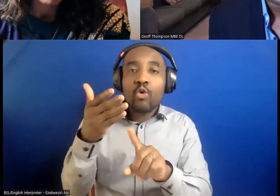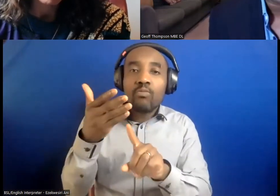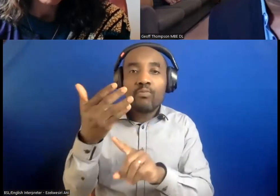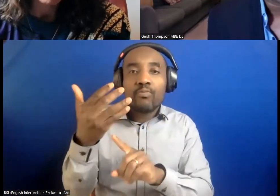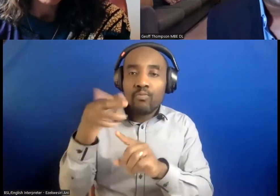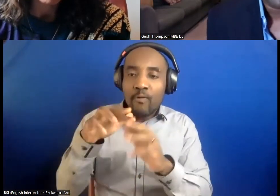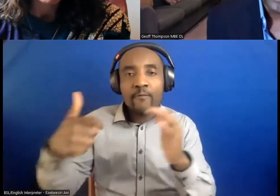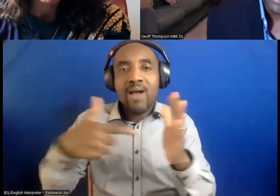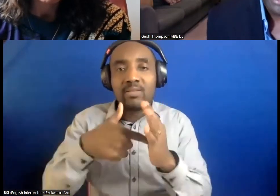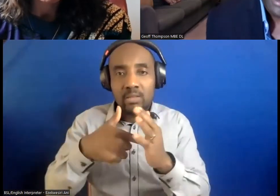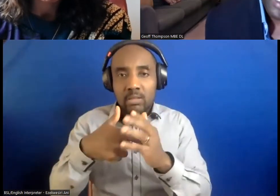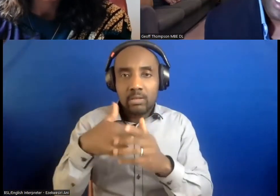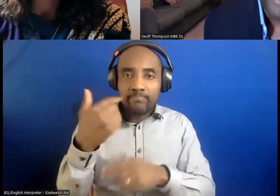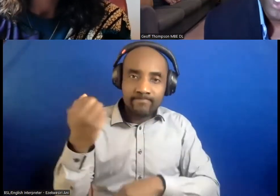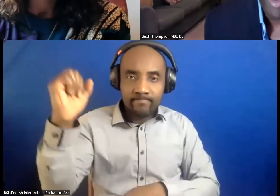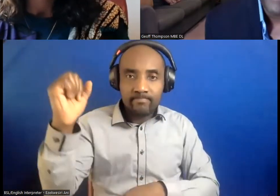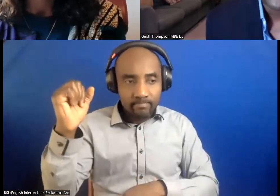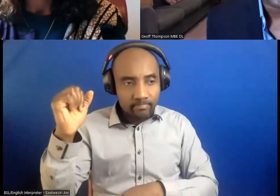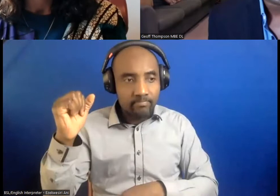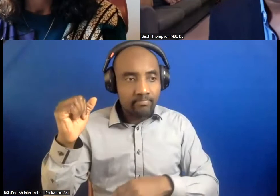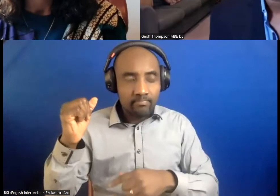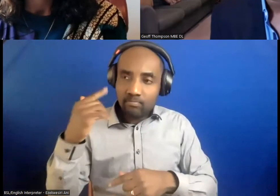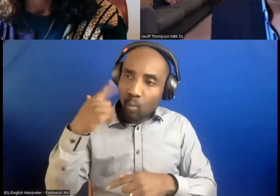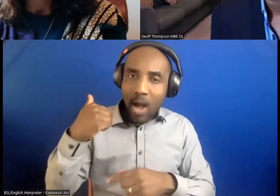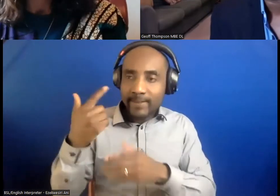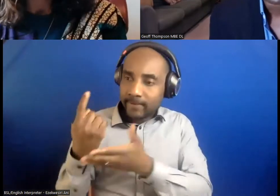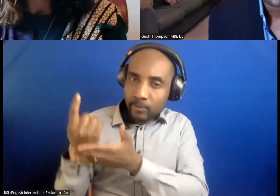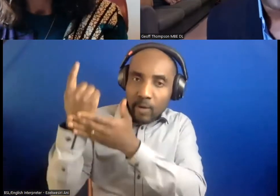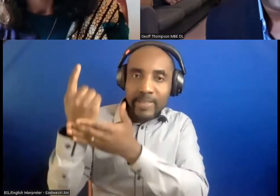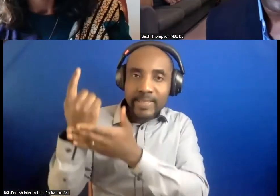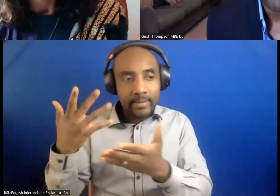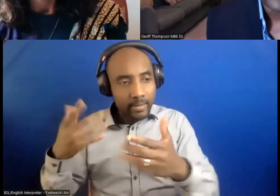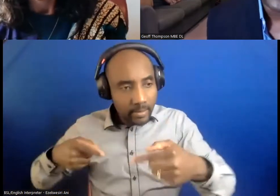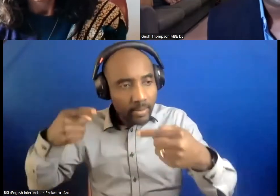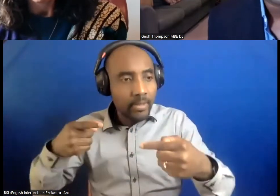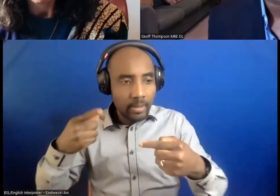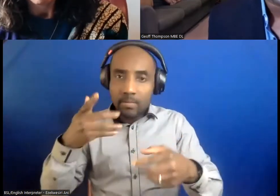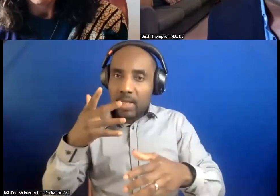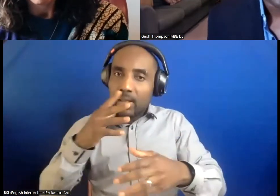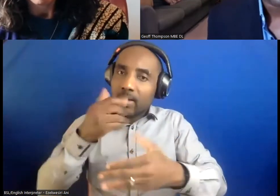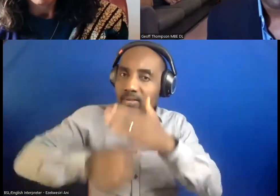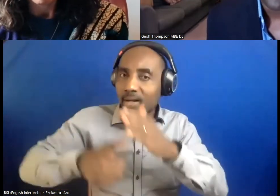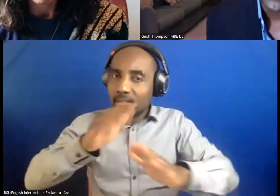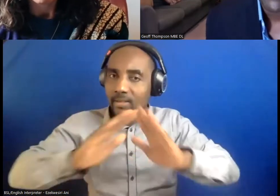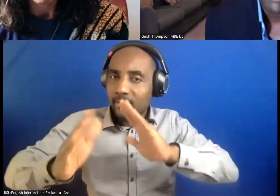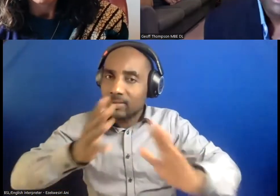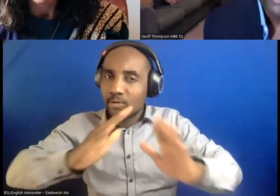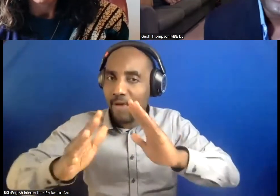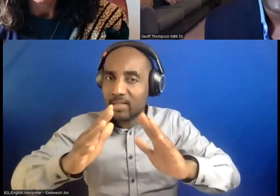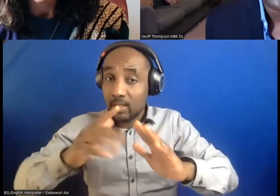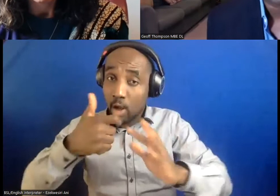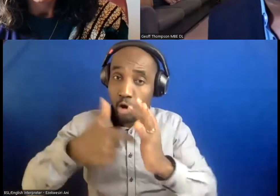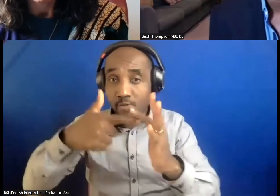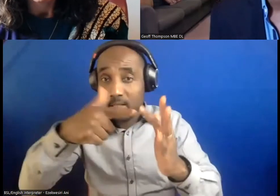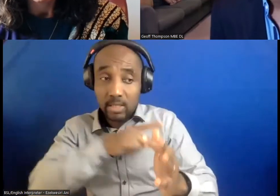very challenges to me taking up a combat sport in karate, because at that time, my mental, physical, emotional health and well-being was